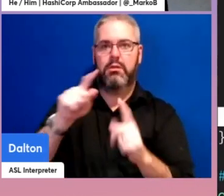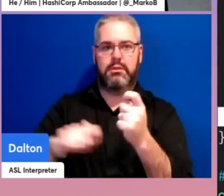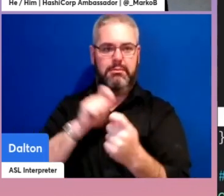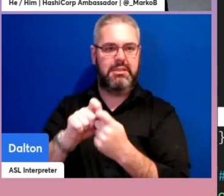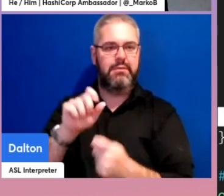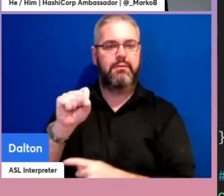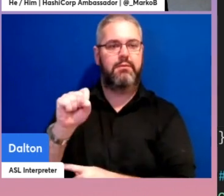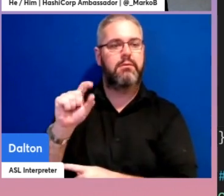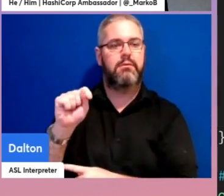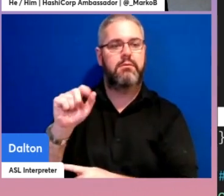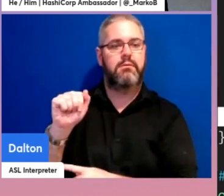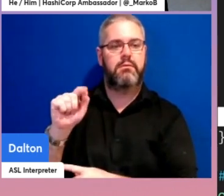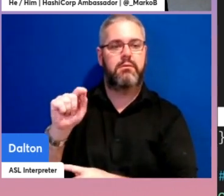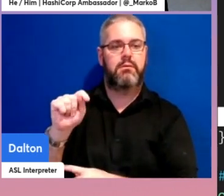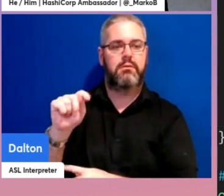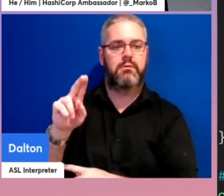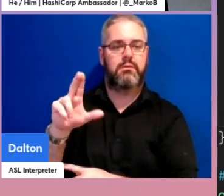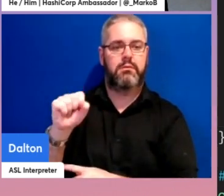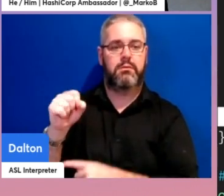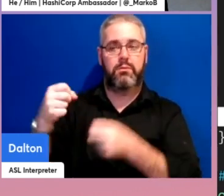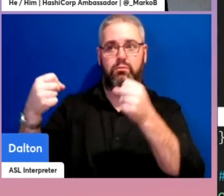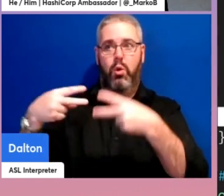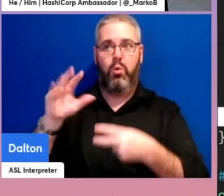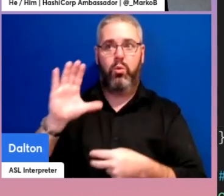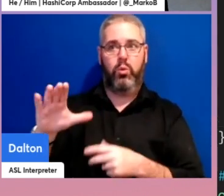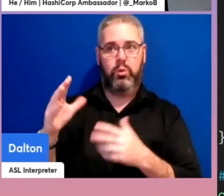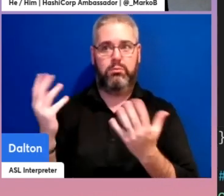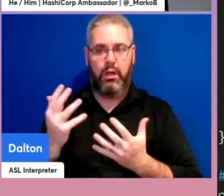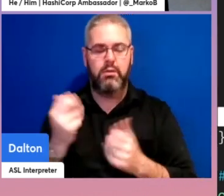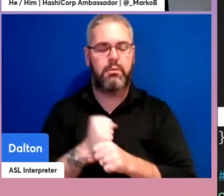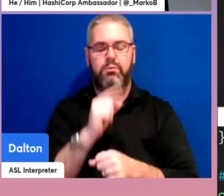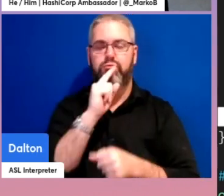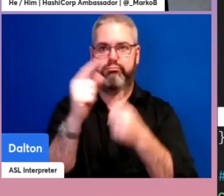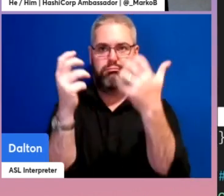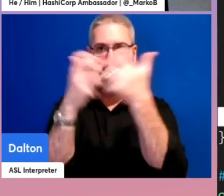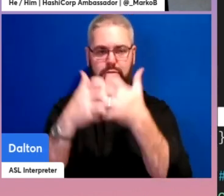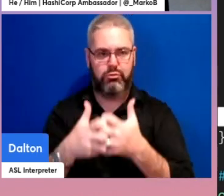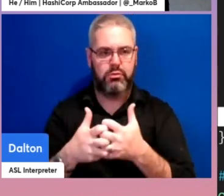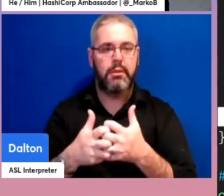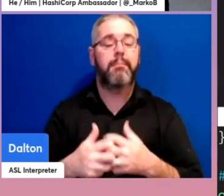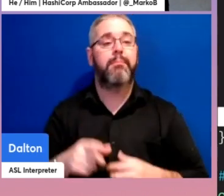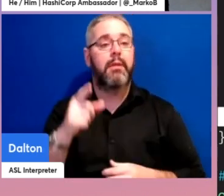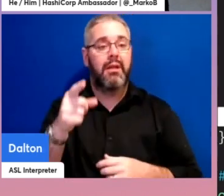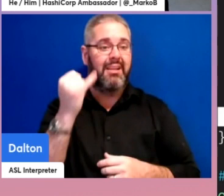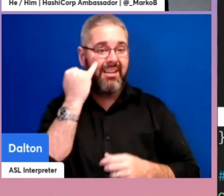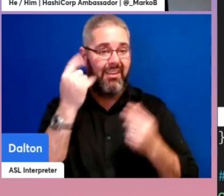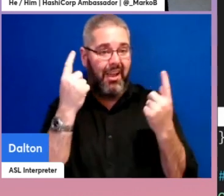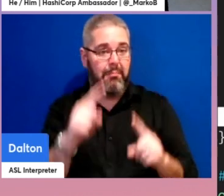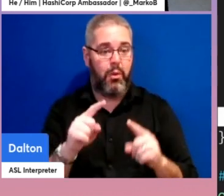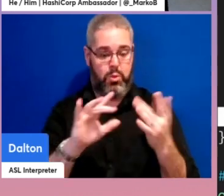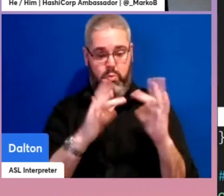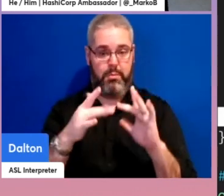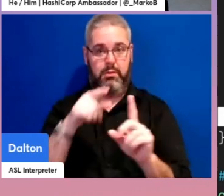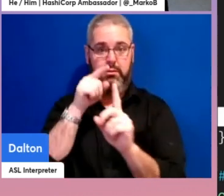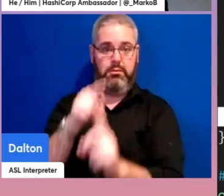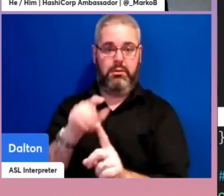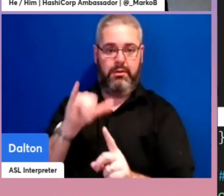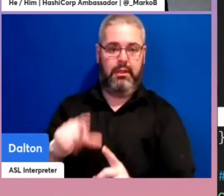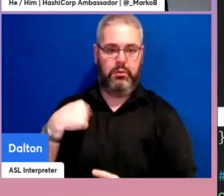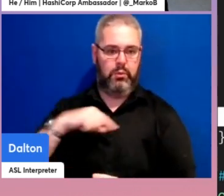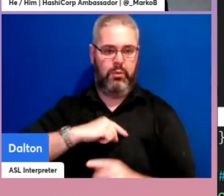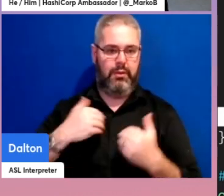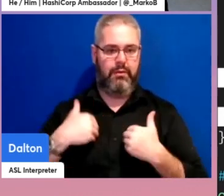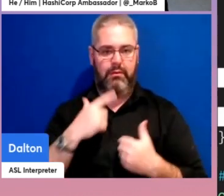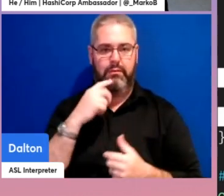code. So in this point, we are getting the website endpoint, which is an S3 endpoint, and